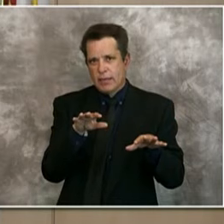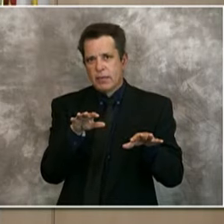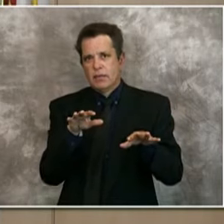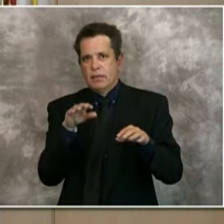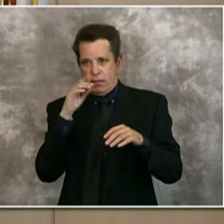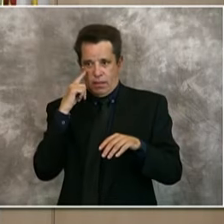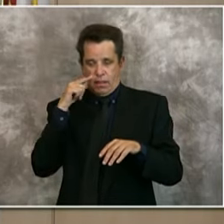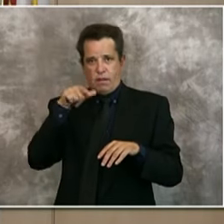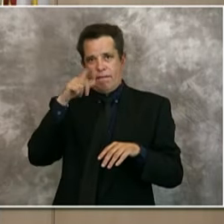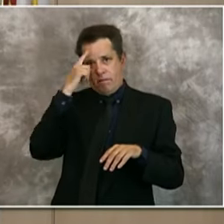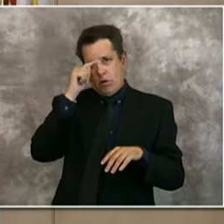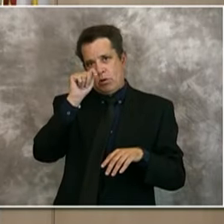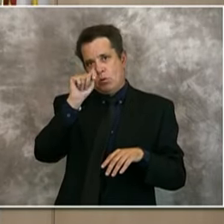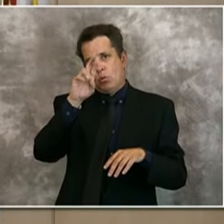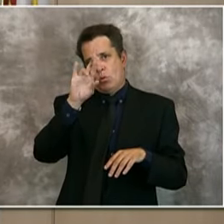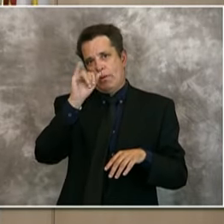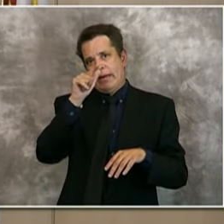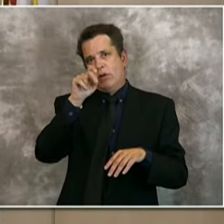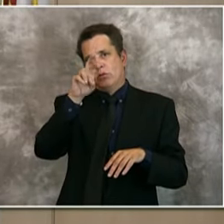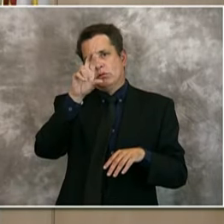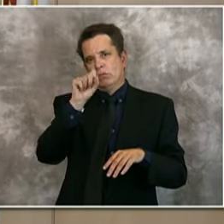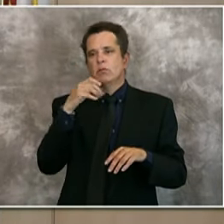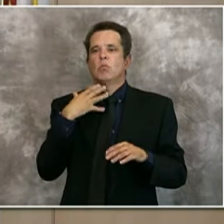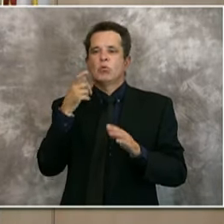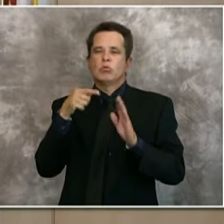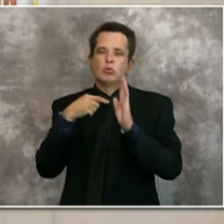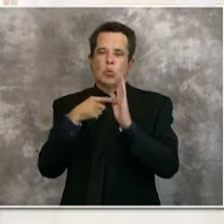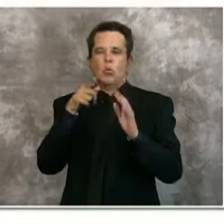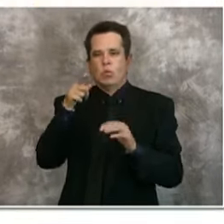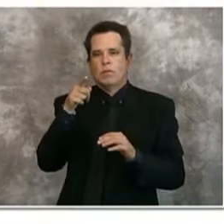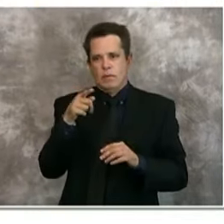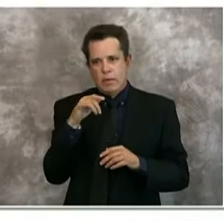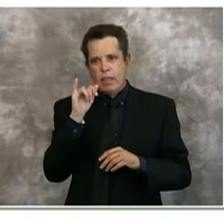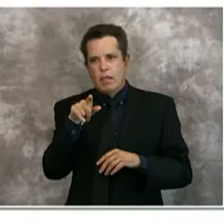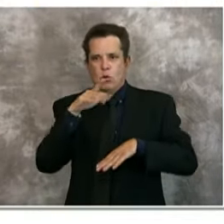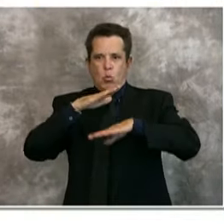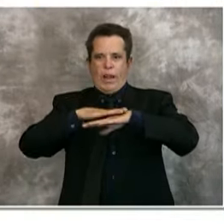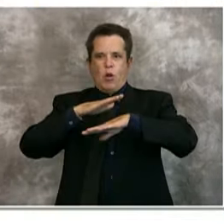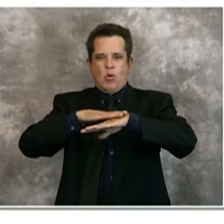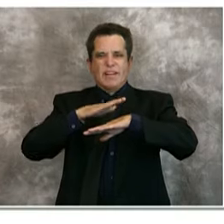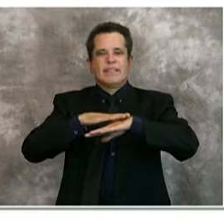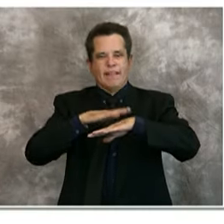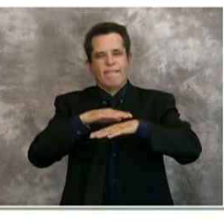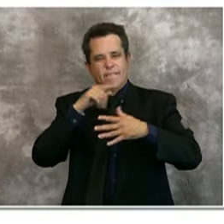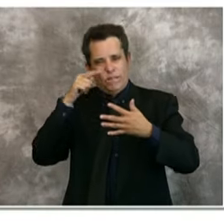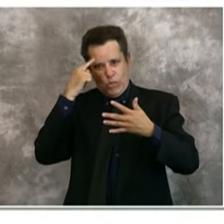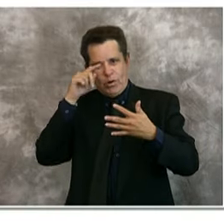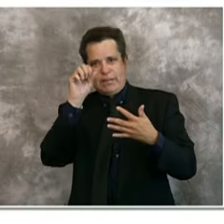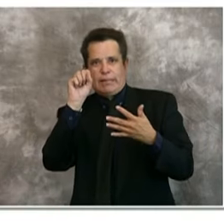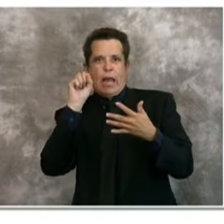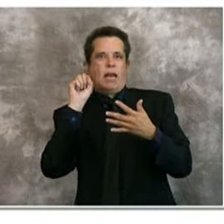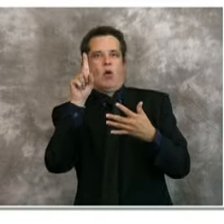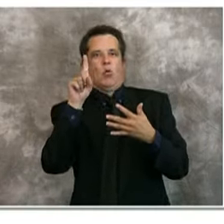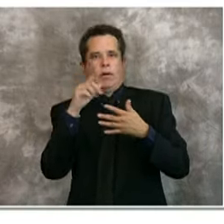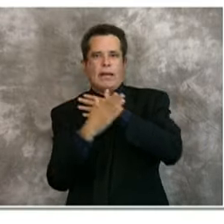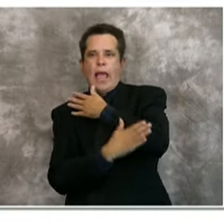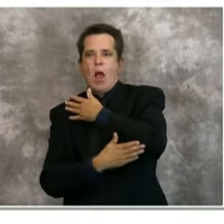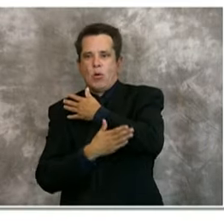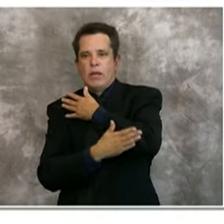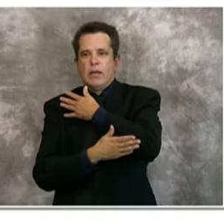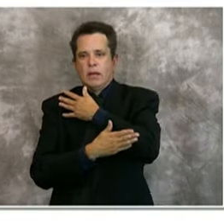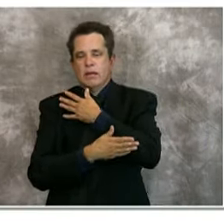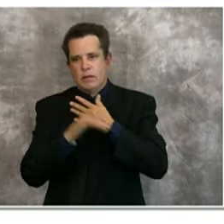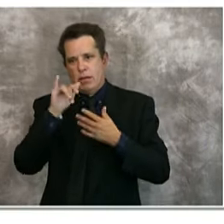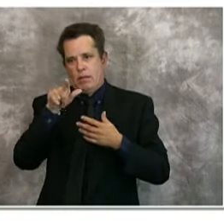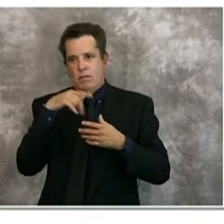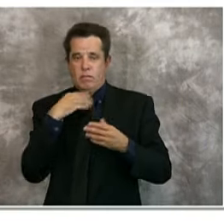in the triggers, I'd like to go to the next slide to show our triggers for San Diego County as submitted with our attestation